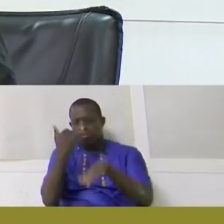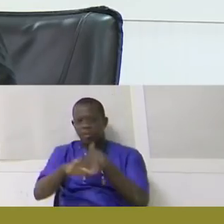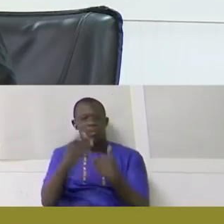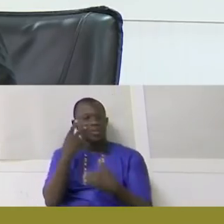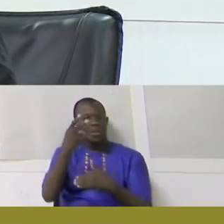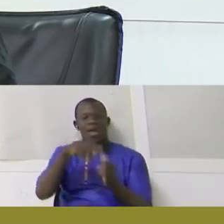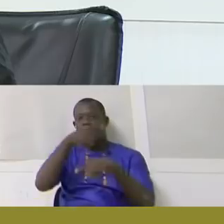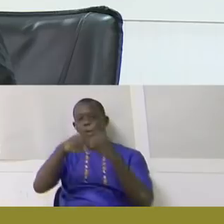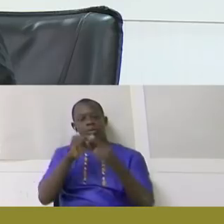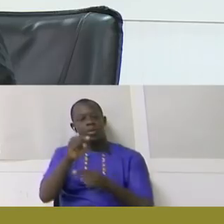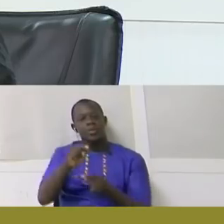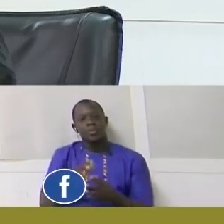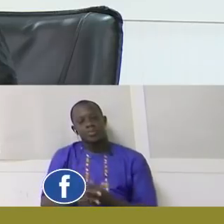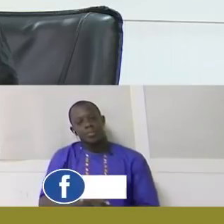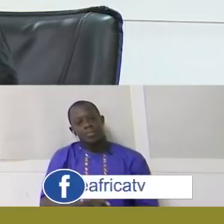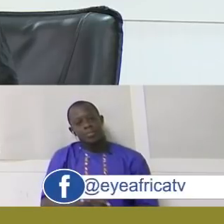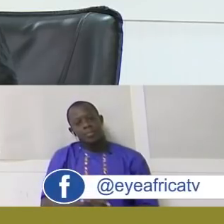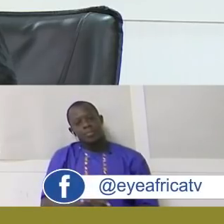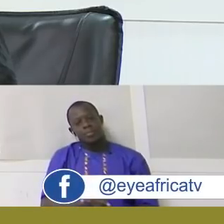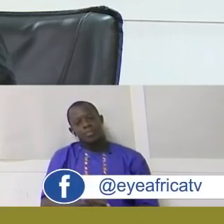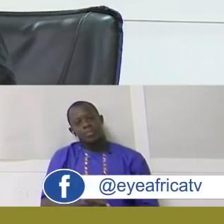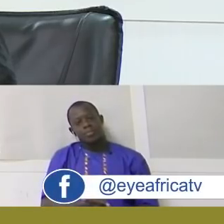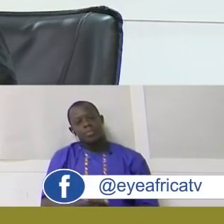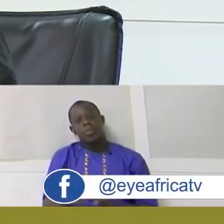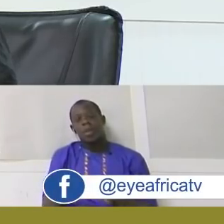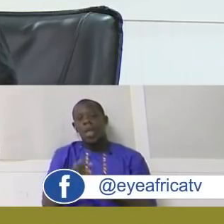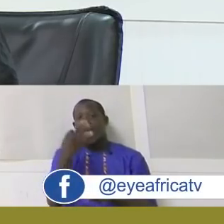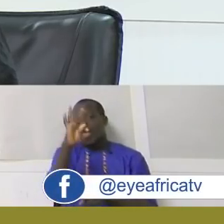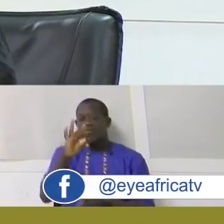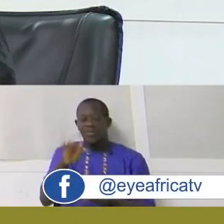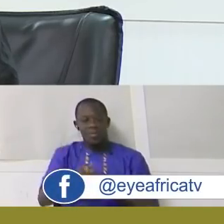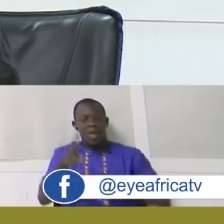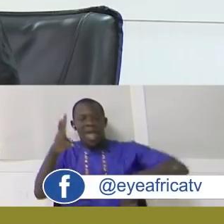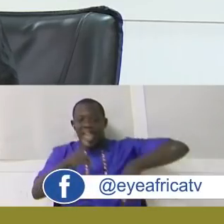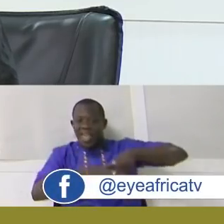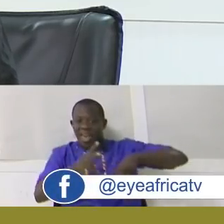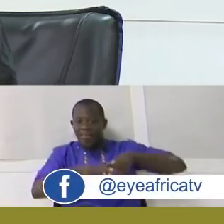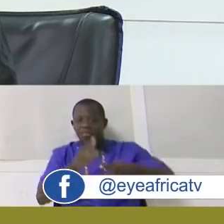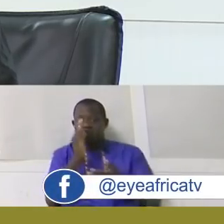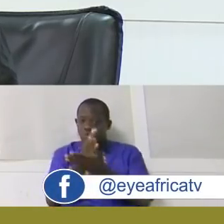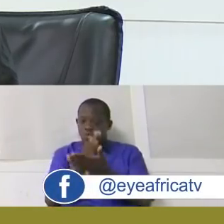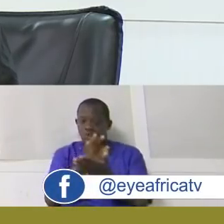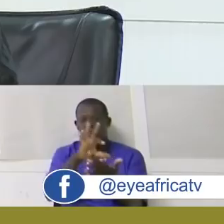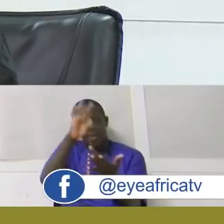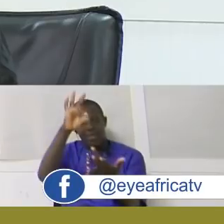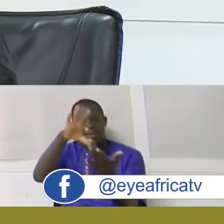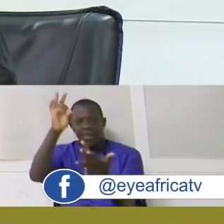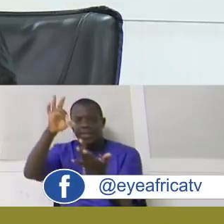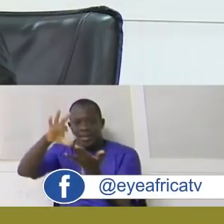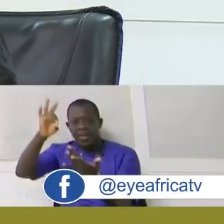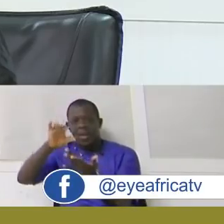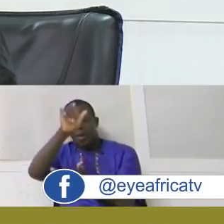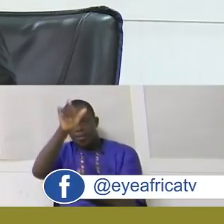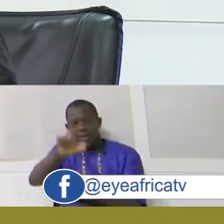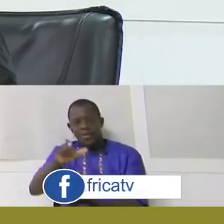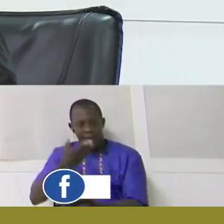doesn't check that su fekke ne HIV daf don tan nit if HIV was